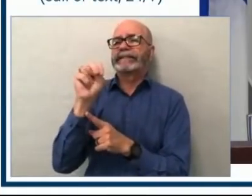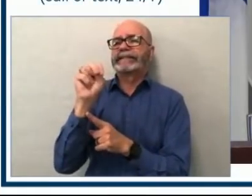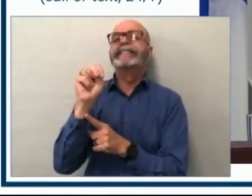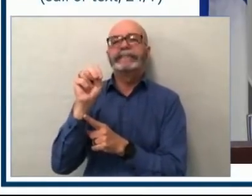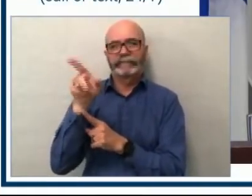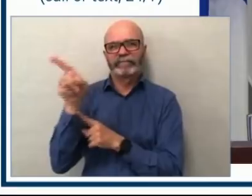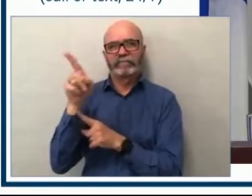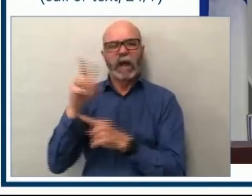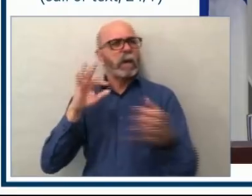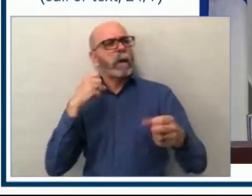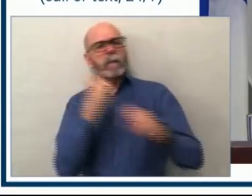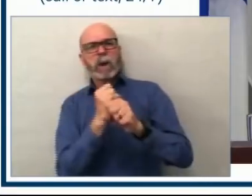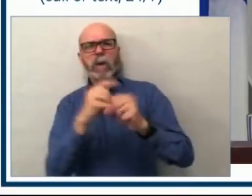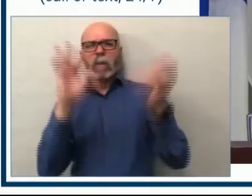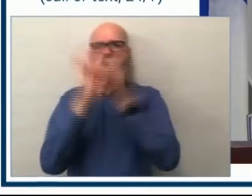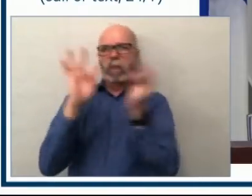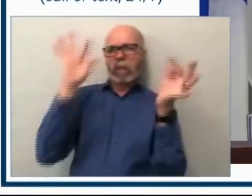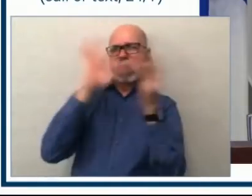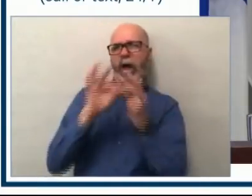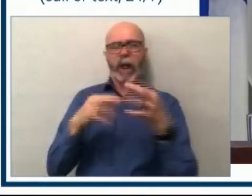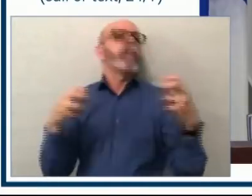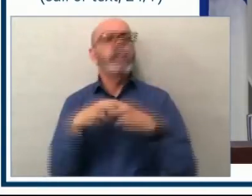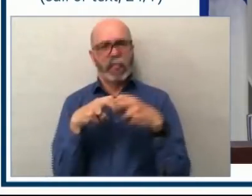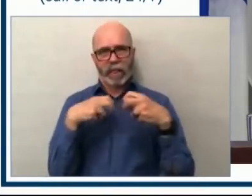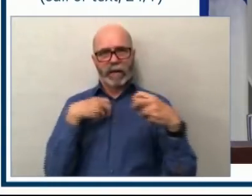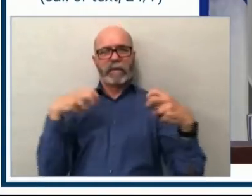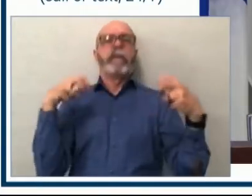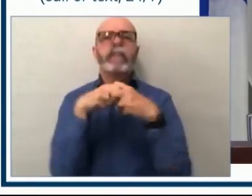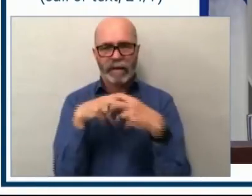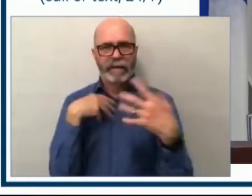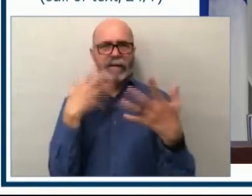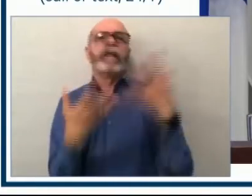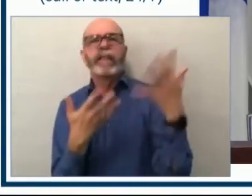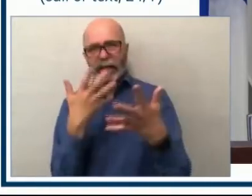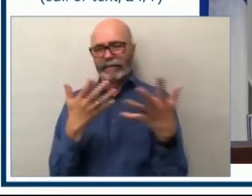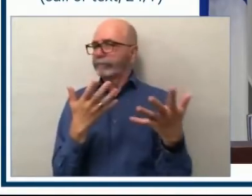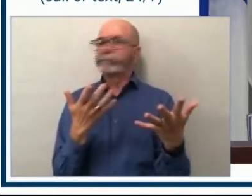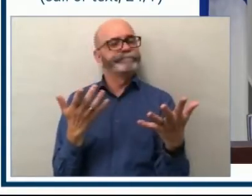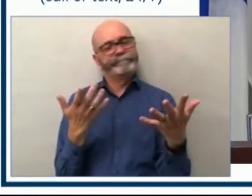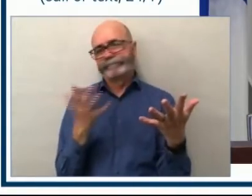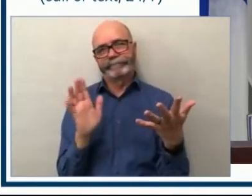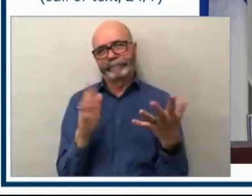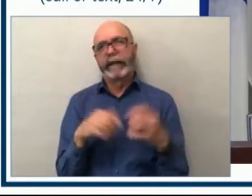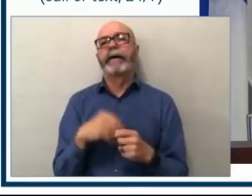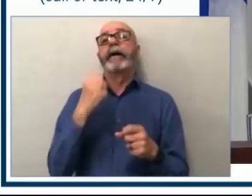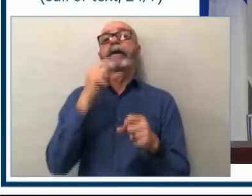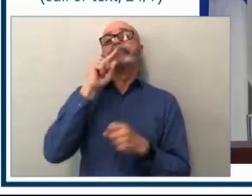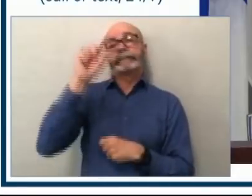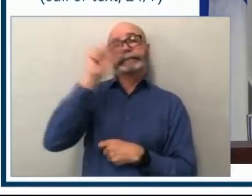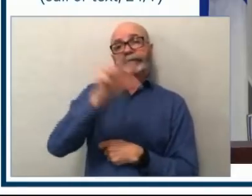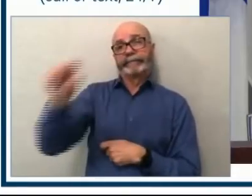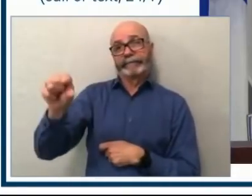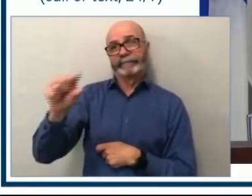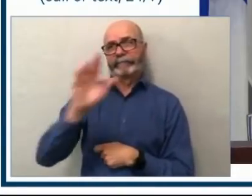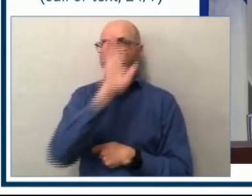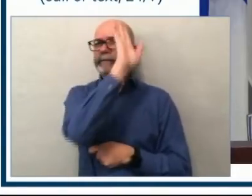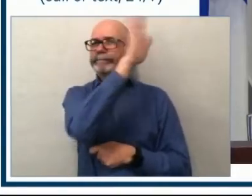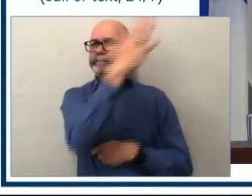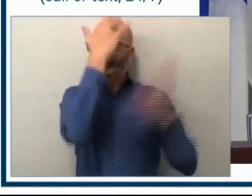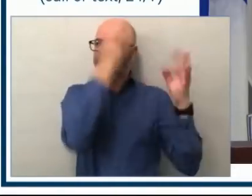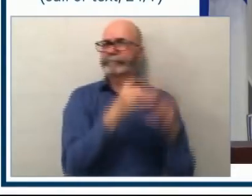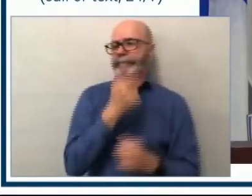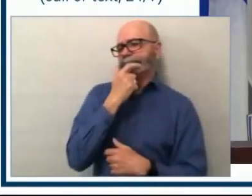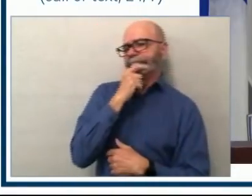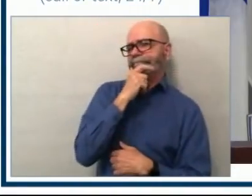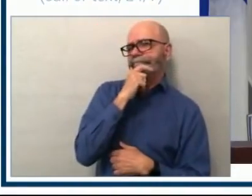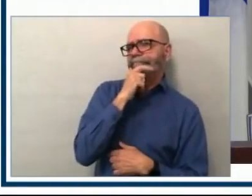that's what this does. So the company will have a look at it, and the new government will have to make its own decision. But I can tell you very strongly, we worked very